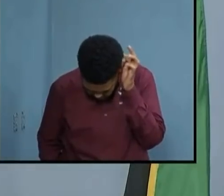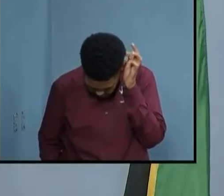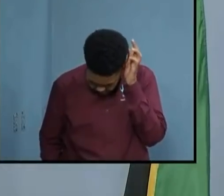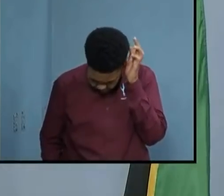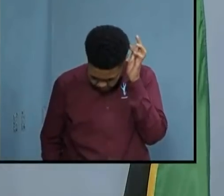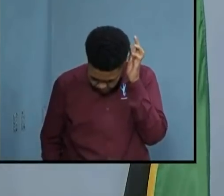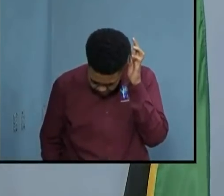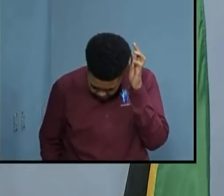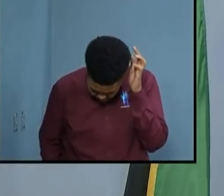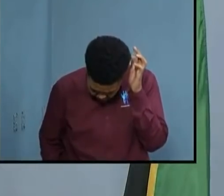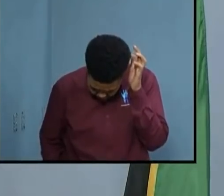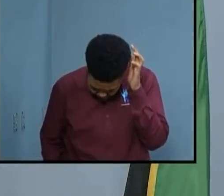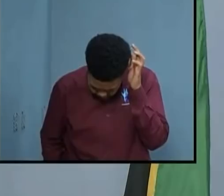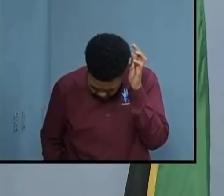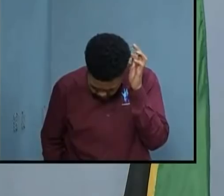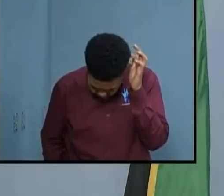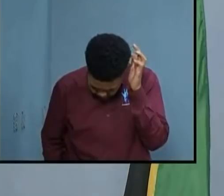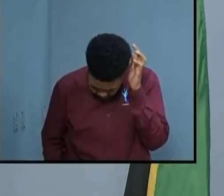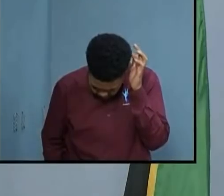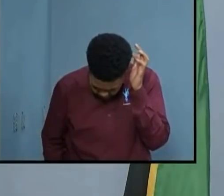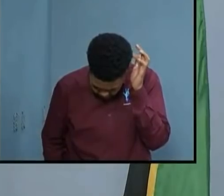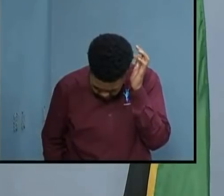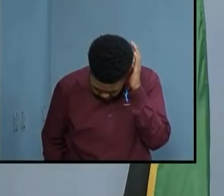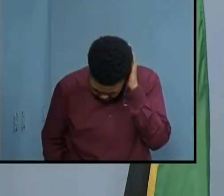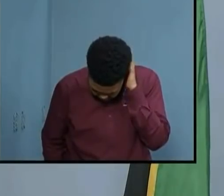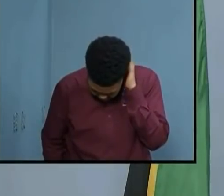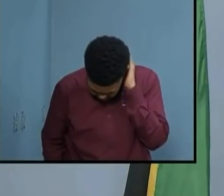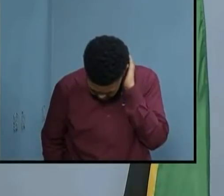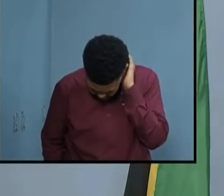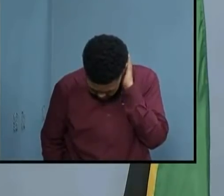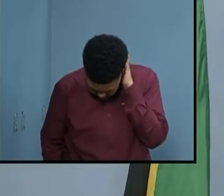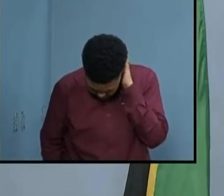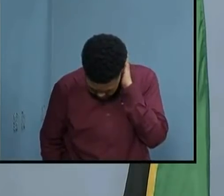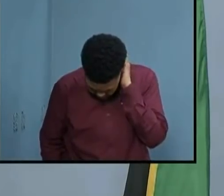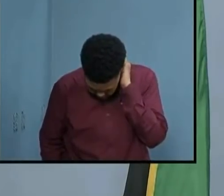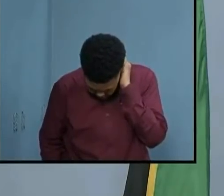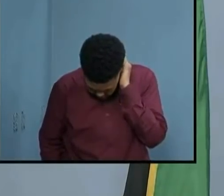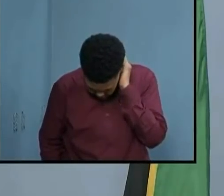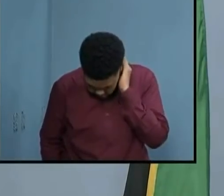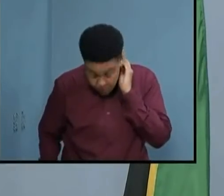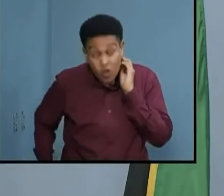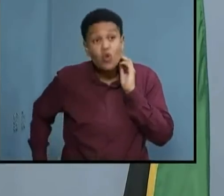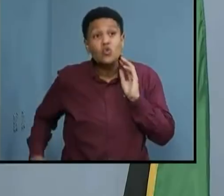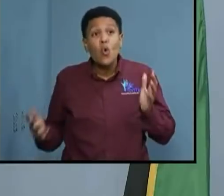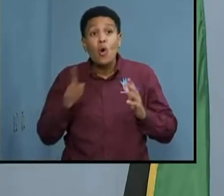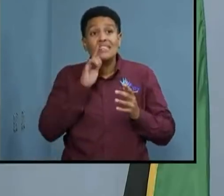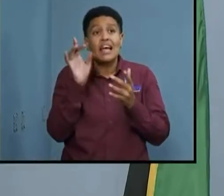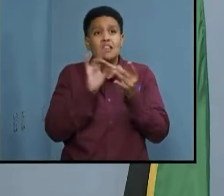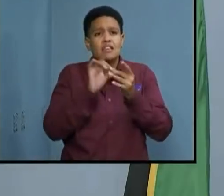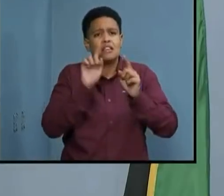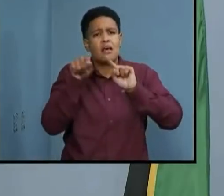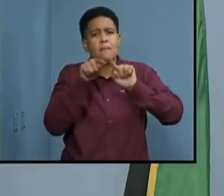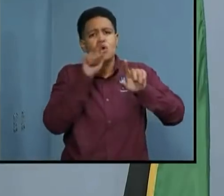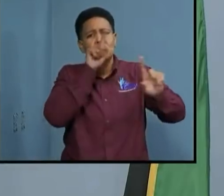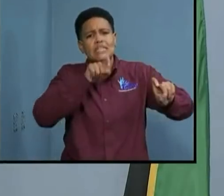Right, so the protocol that I spoke to earlier around testing will give better particulars on the approach to